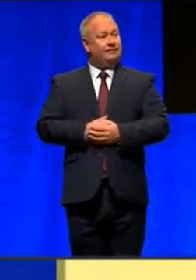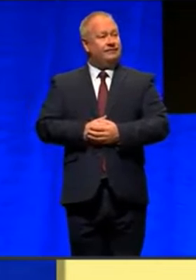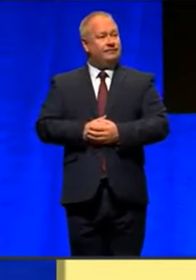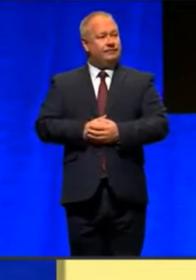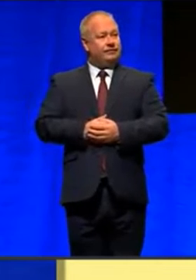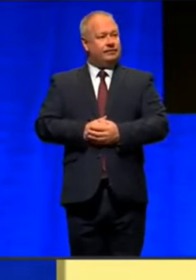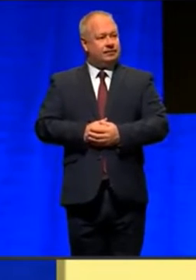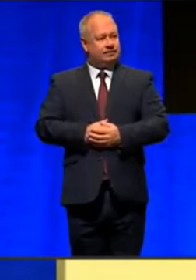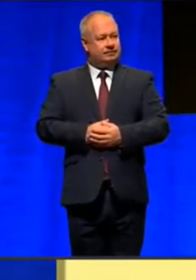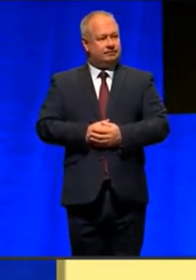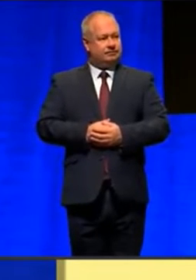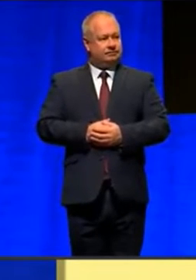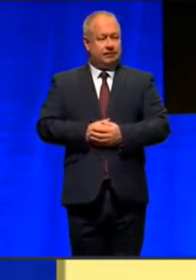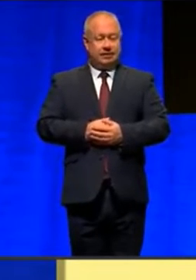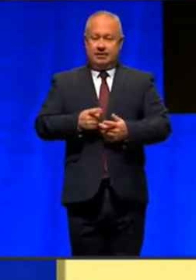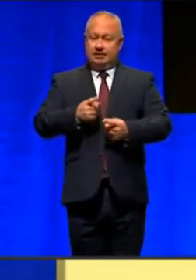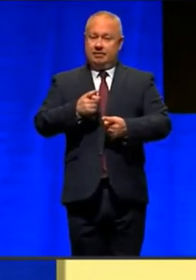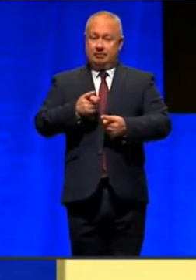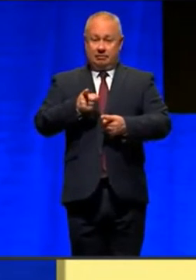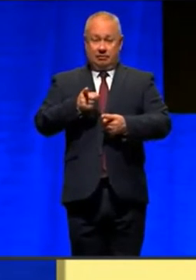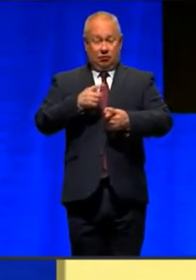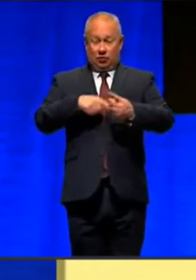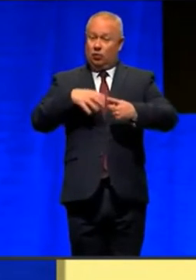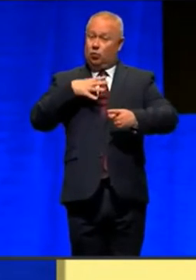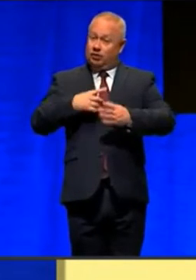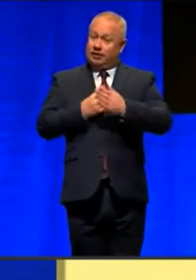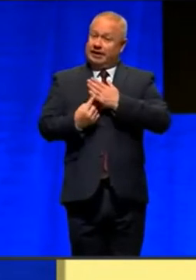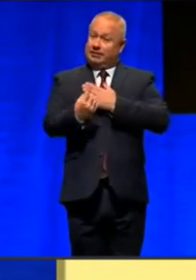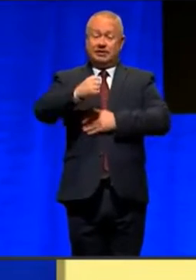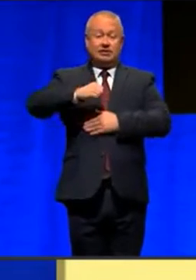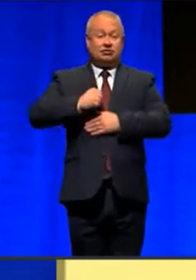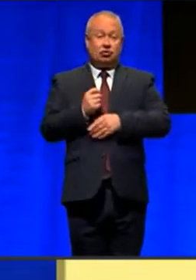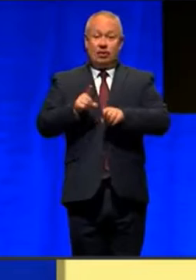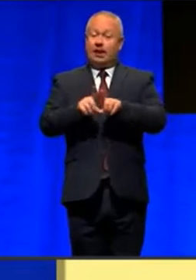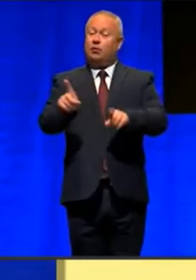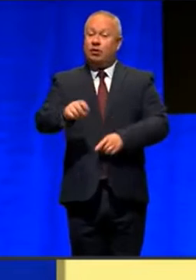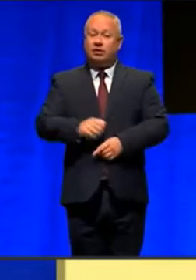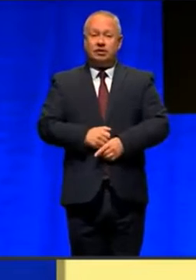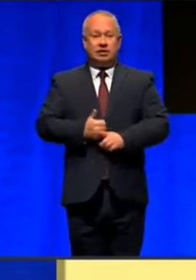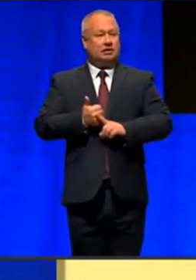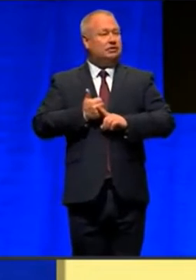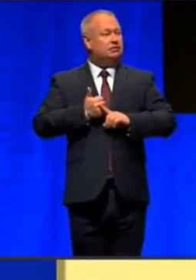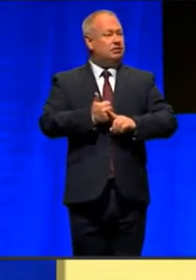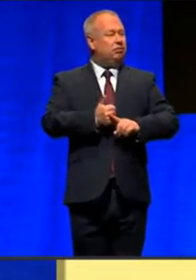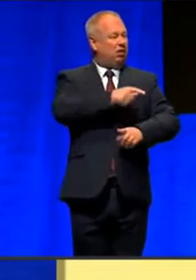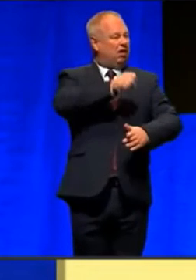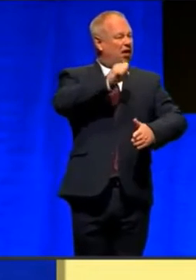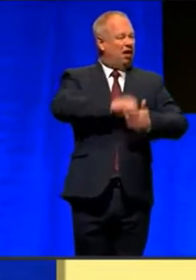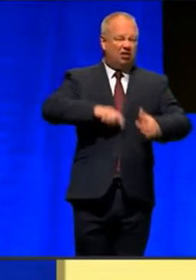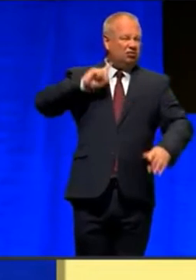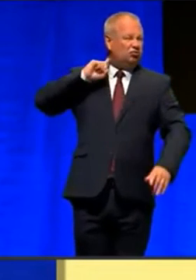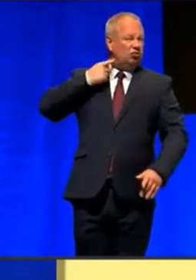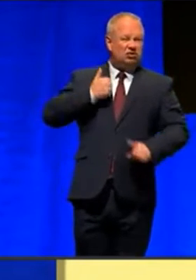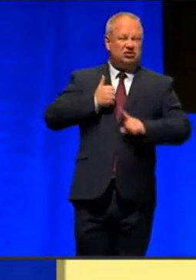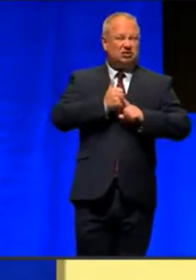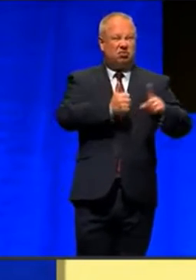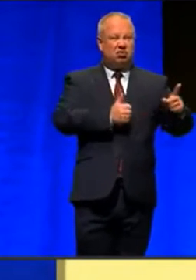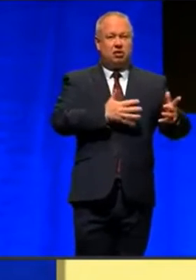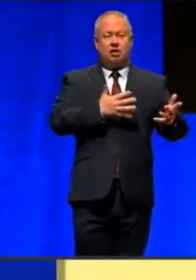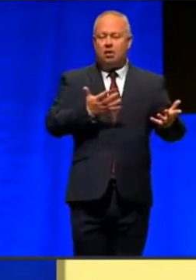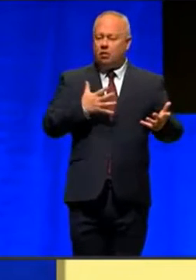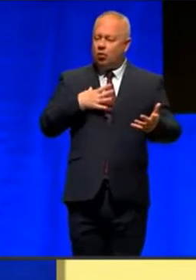Conference, this issue speaks to the heart of what we want an independent Scotland to look like. Are we going to support the casual brutality of the UK government? Or will we look